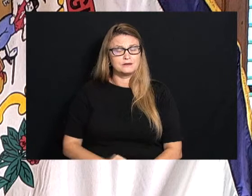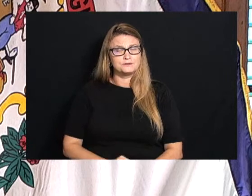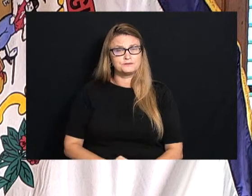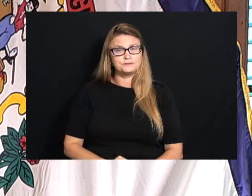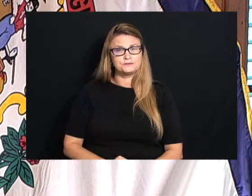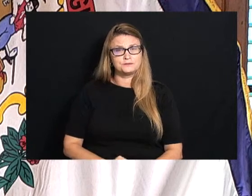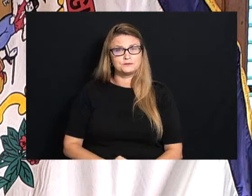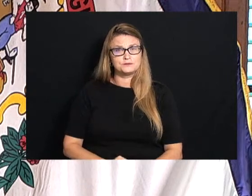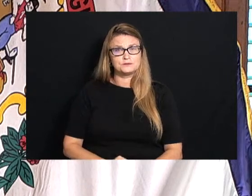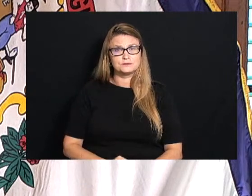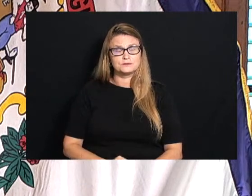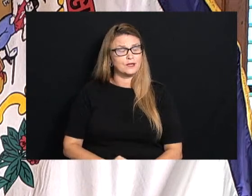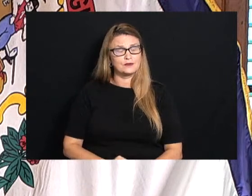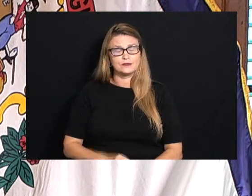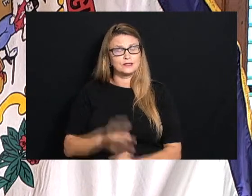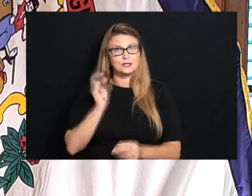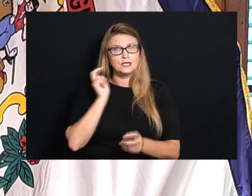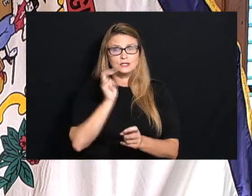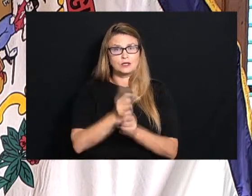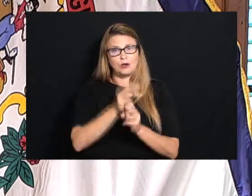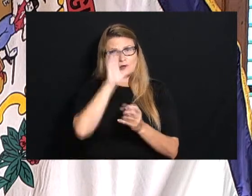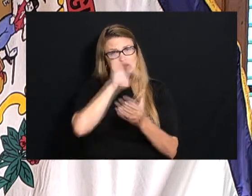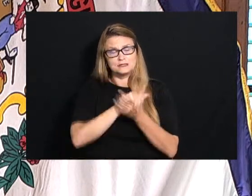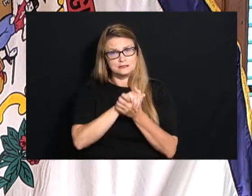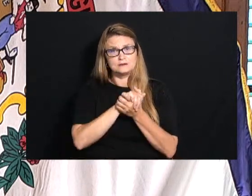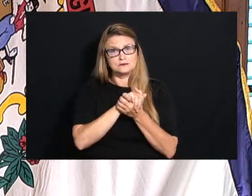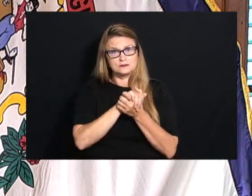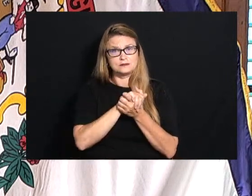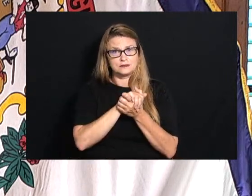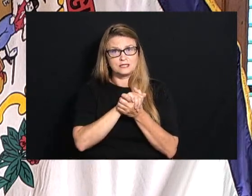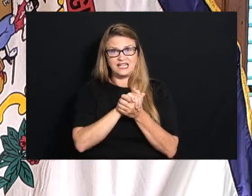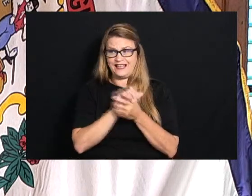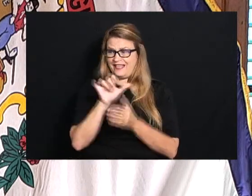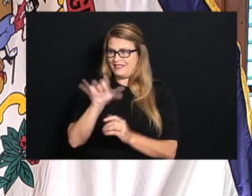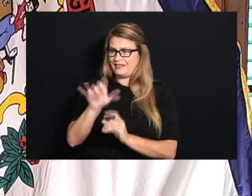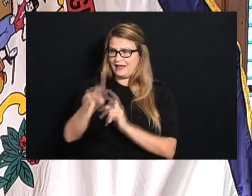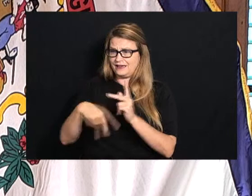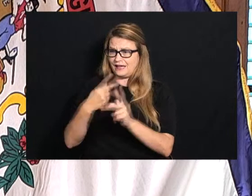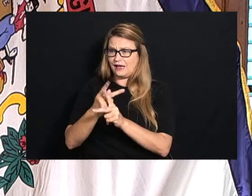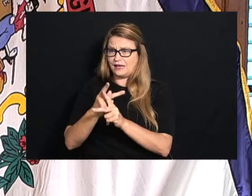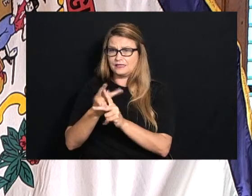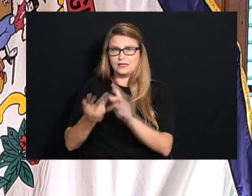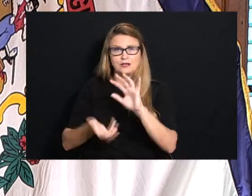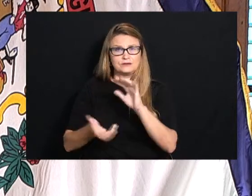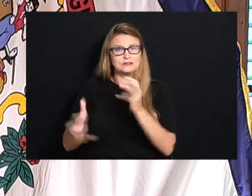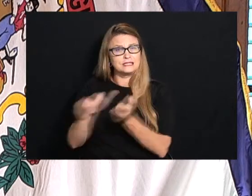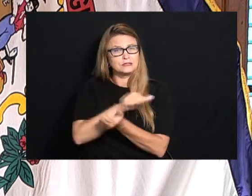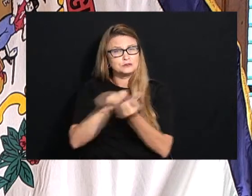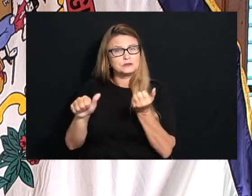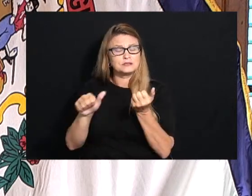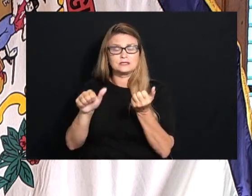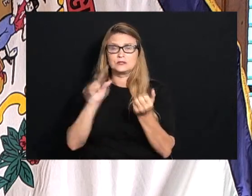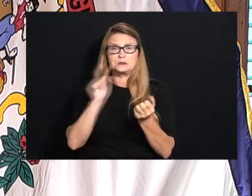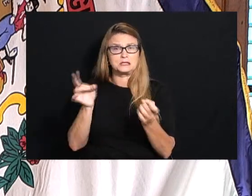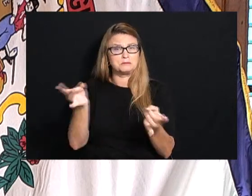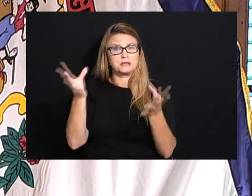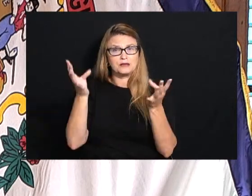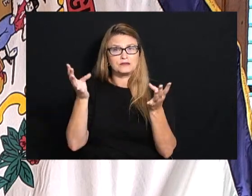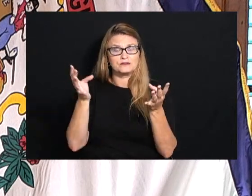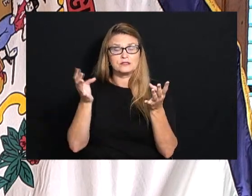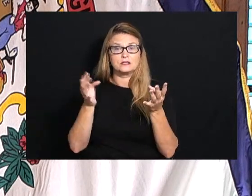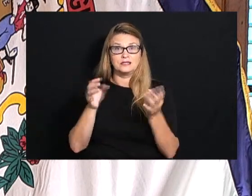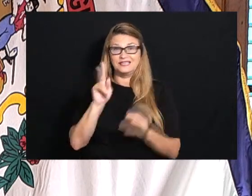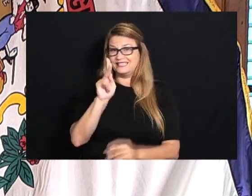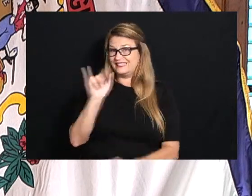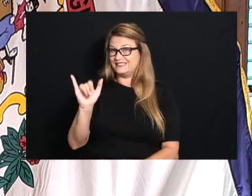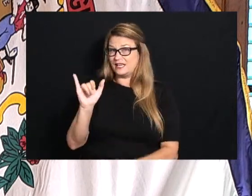It's unbelievable, and this kind of tragedy is off the chart. Right now in Kentucky, I think they've